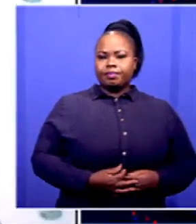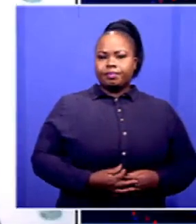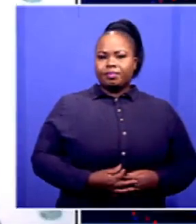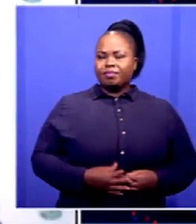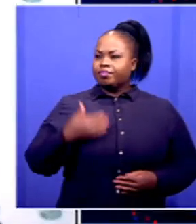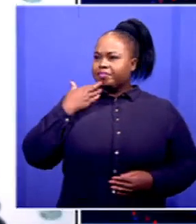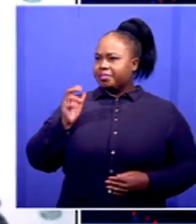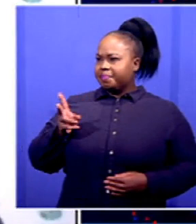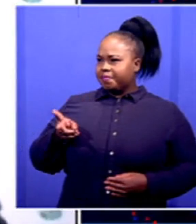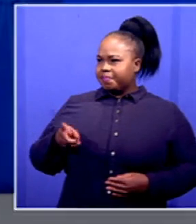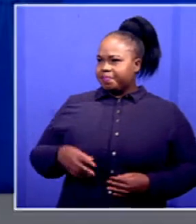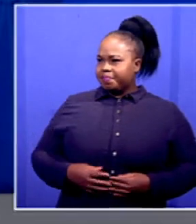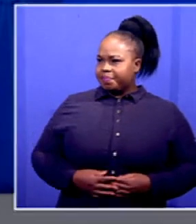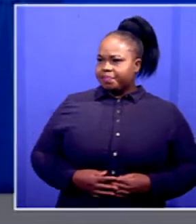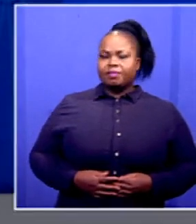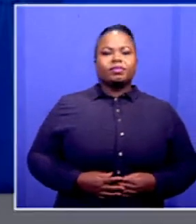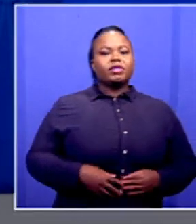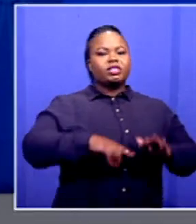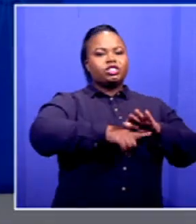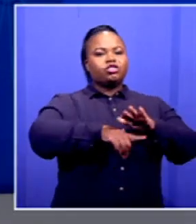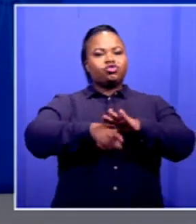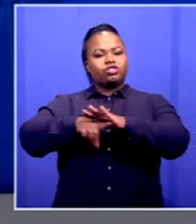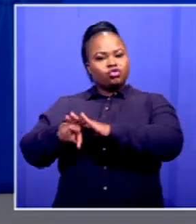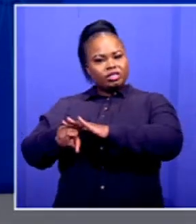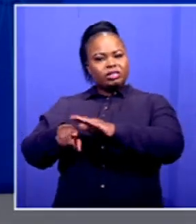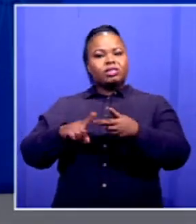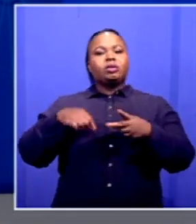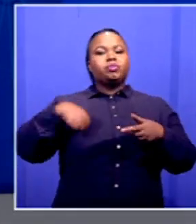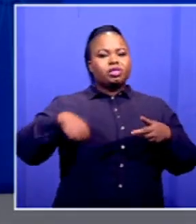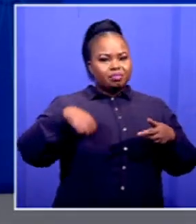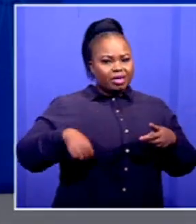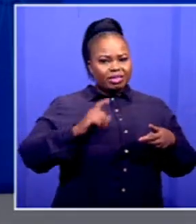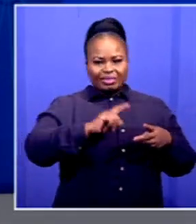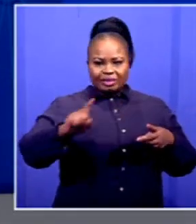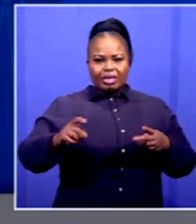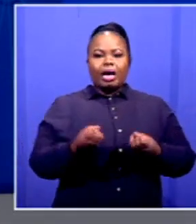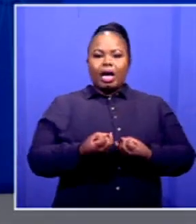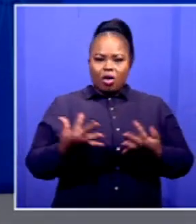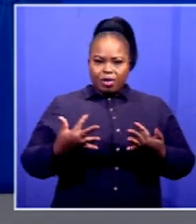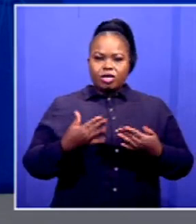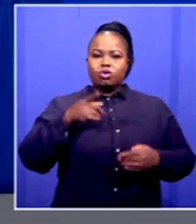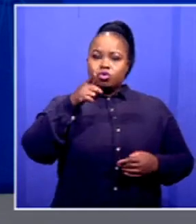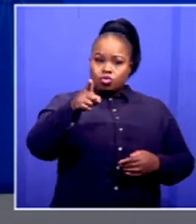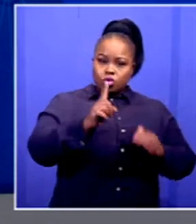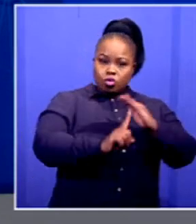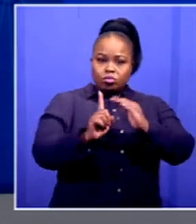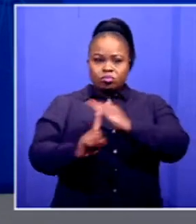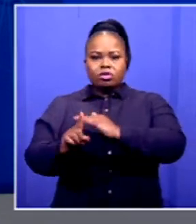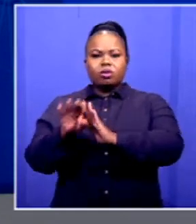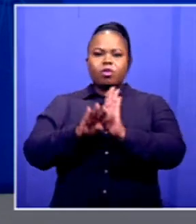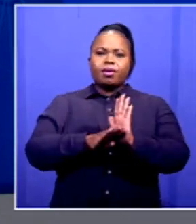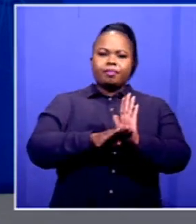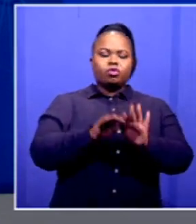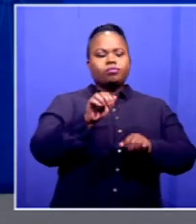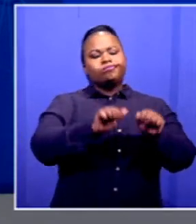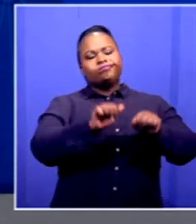Can you repeat your question, Griselda? Yes, how many districts and metros, for example, will you be taking this program to